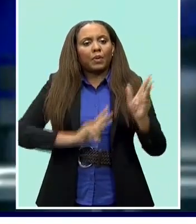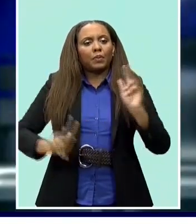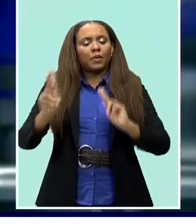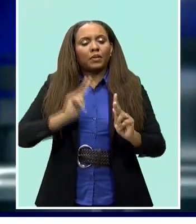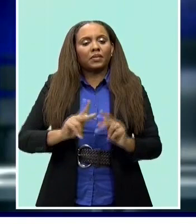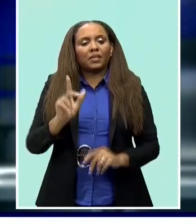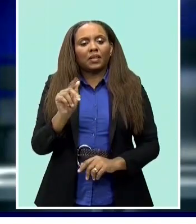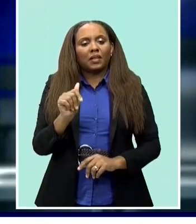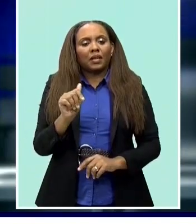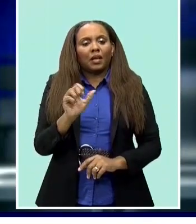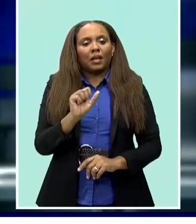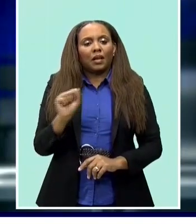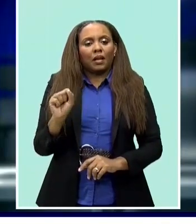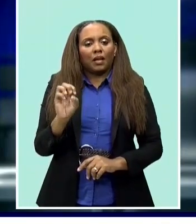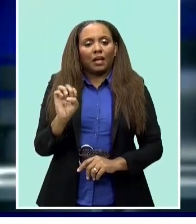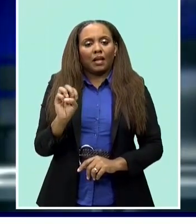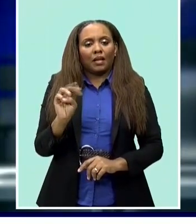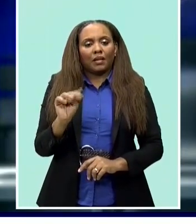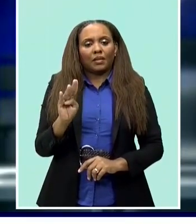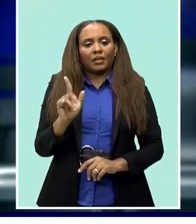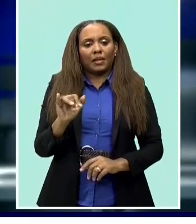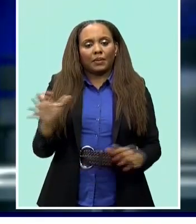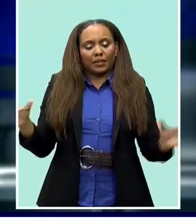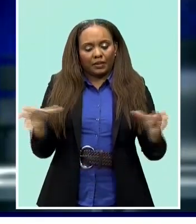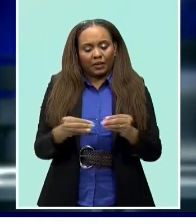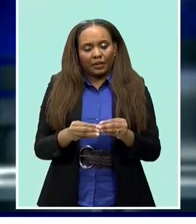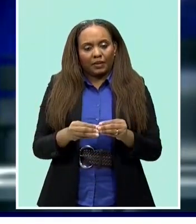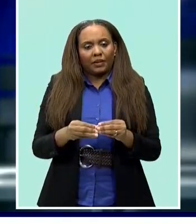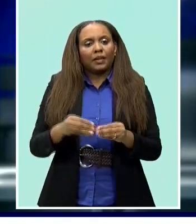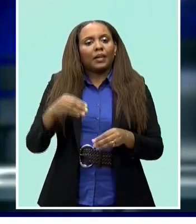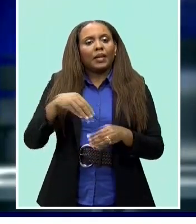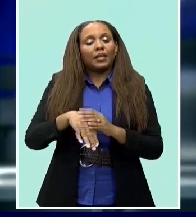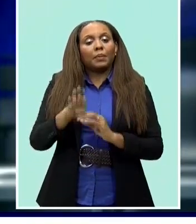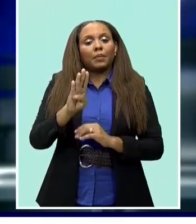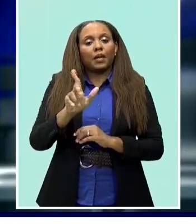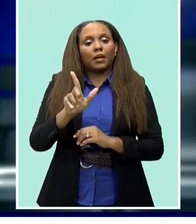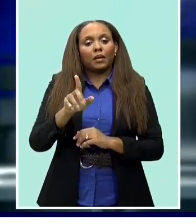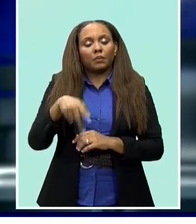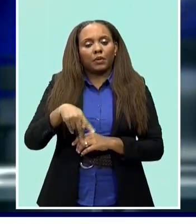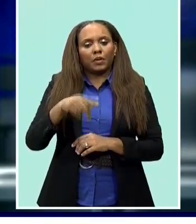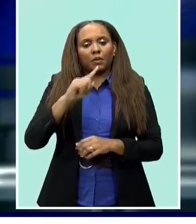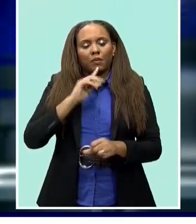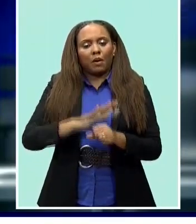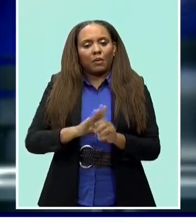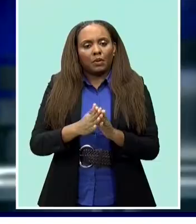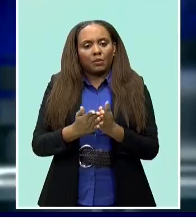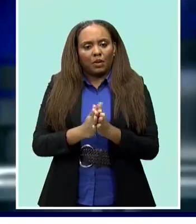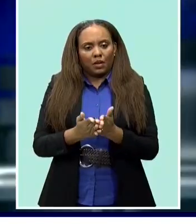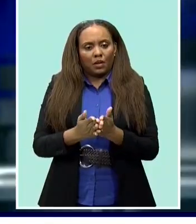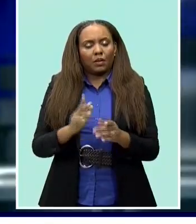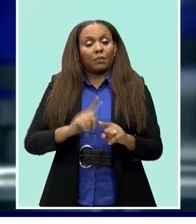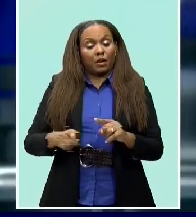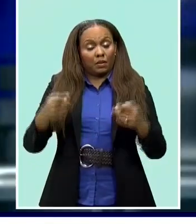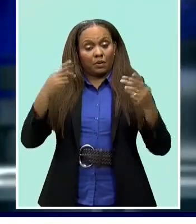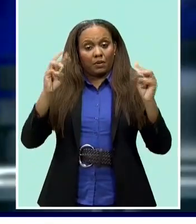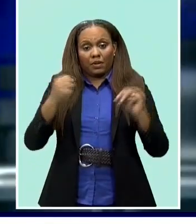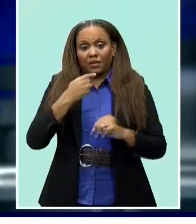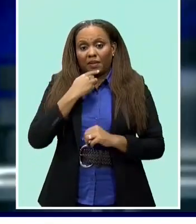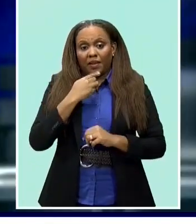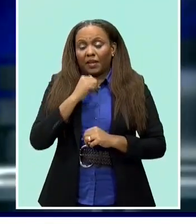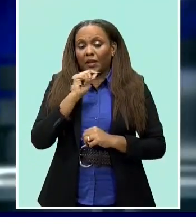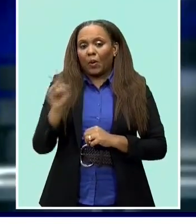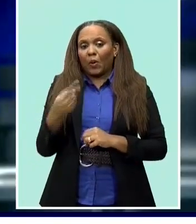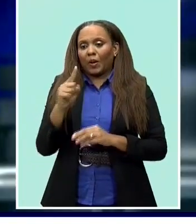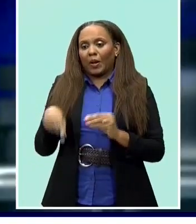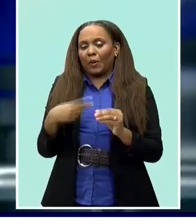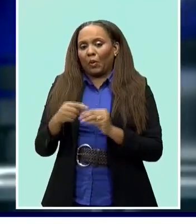BLP manifesto promise. But Prime Minister Motley has made it clear partisan politics will have no place in the selection of representatives